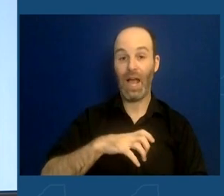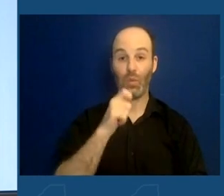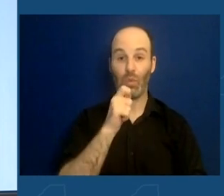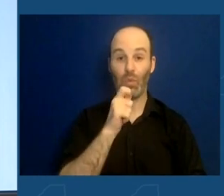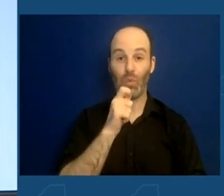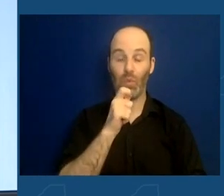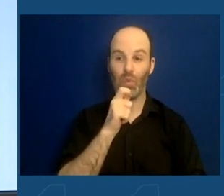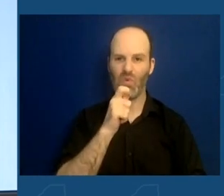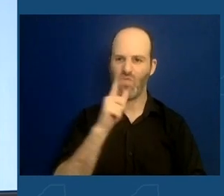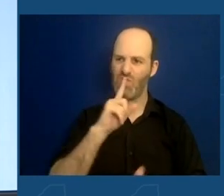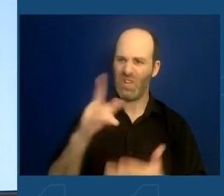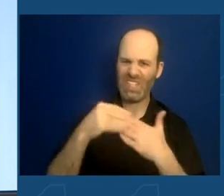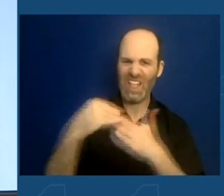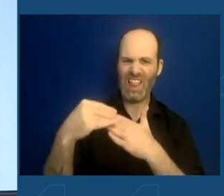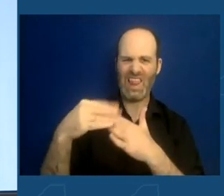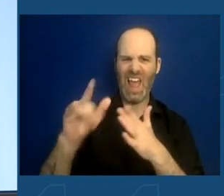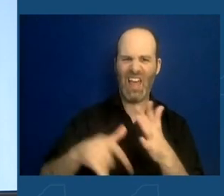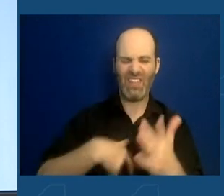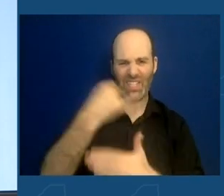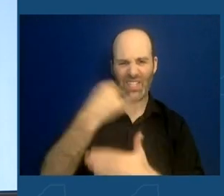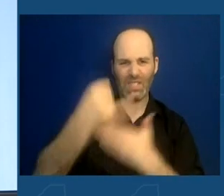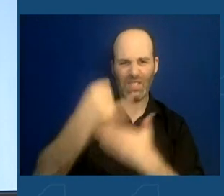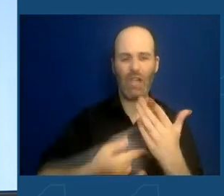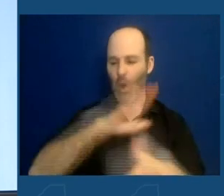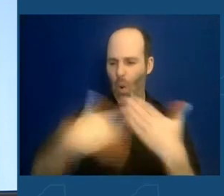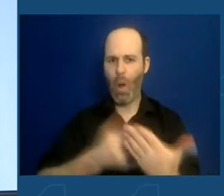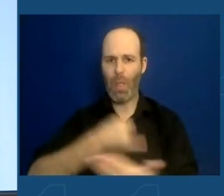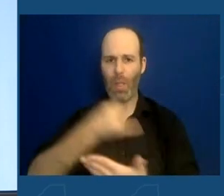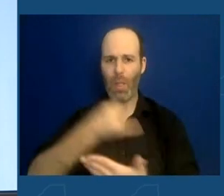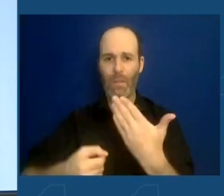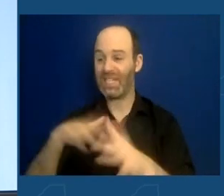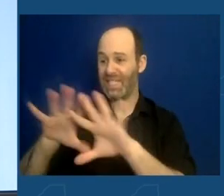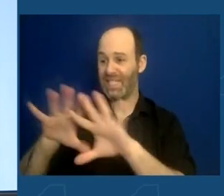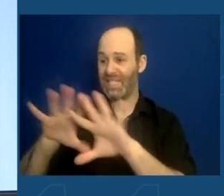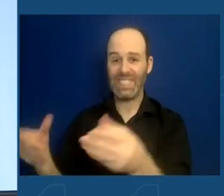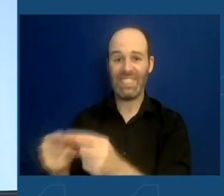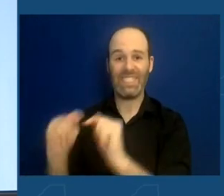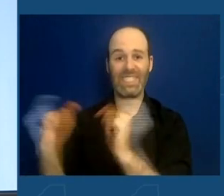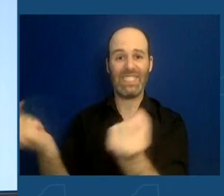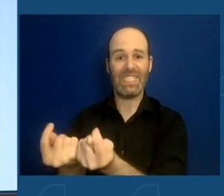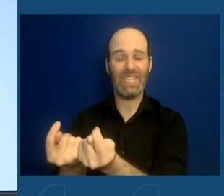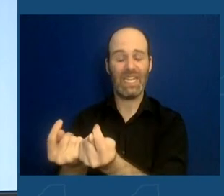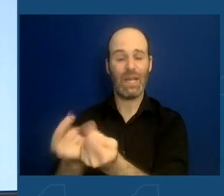this project, all the projects, and his team at City Hall who worked